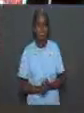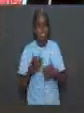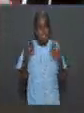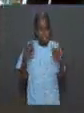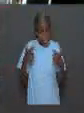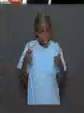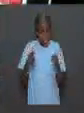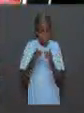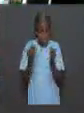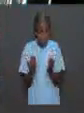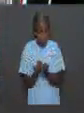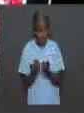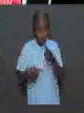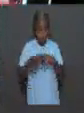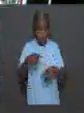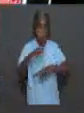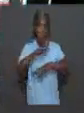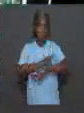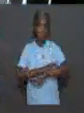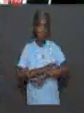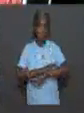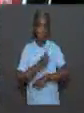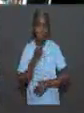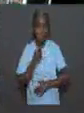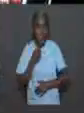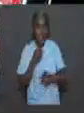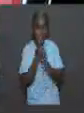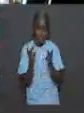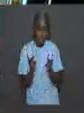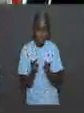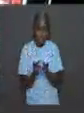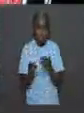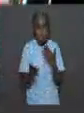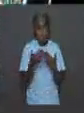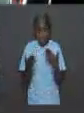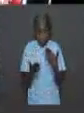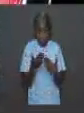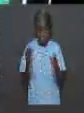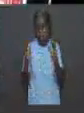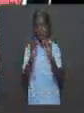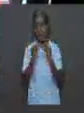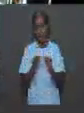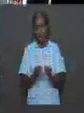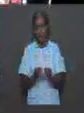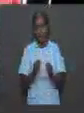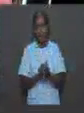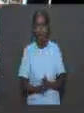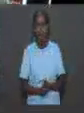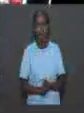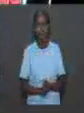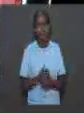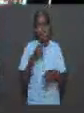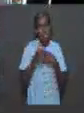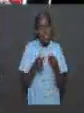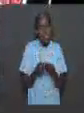of the ball coming to rest on a red position are easy to calculate. There